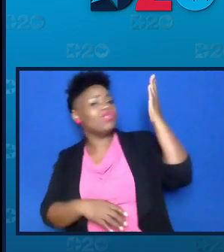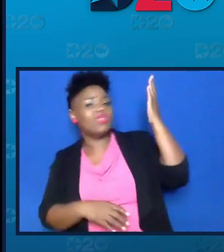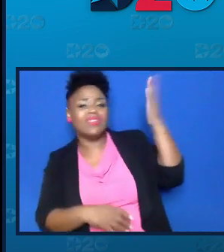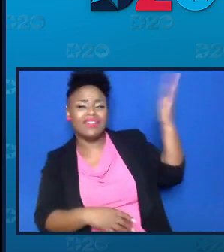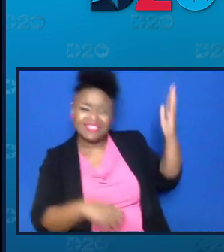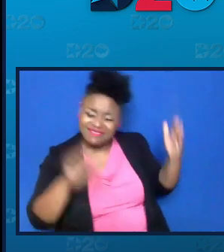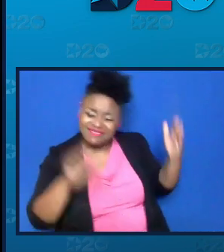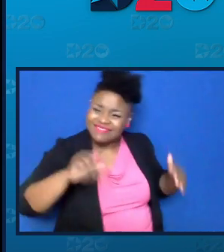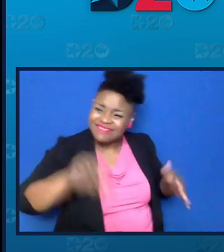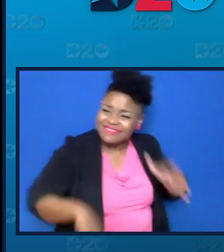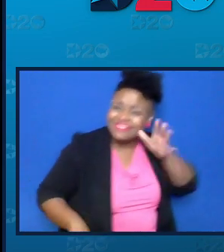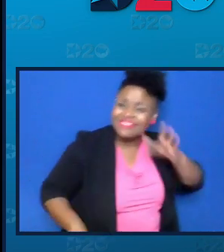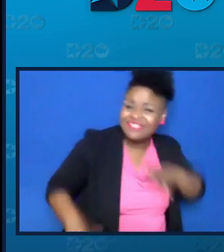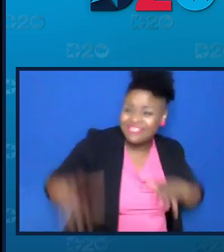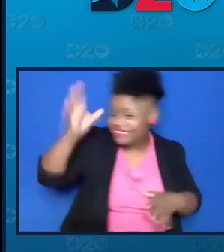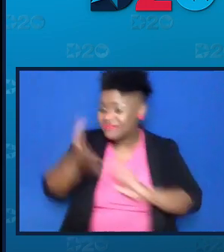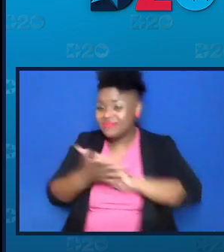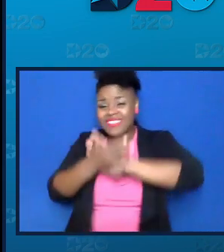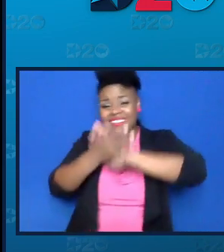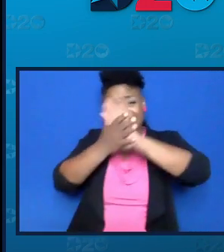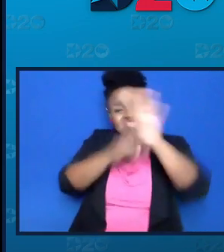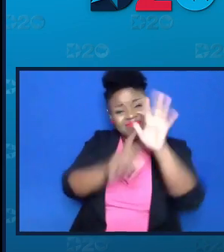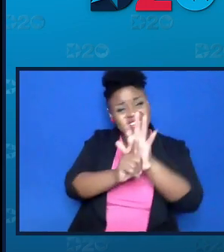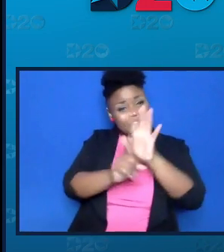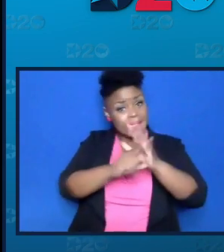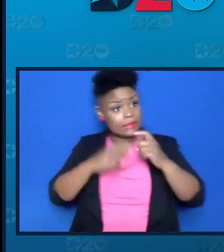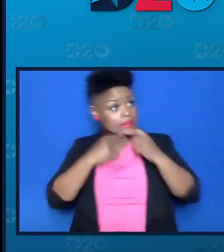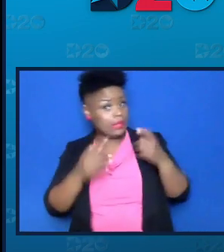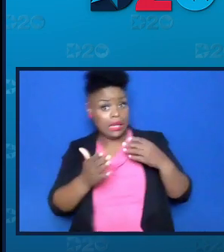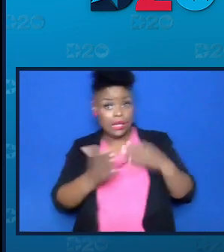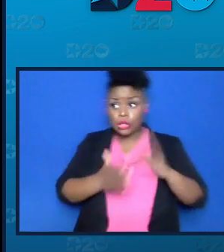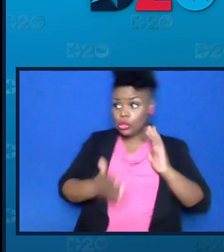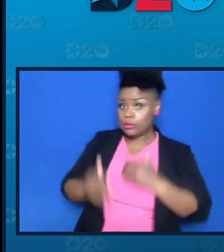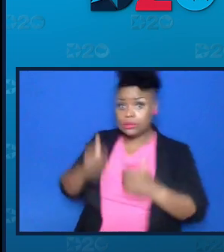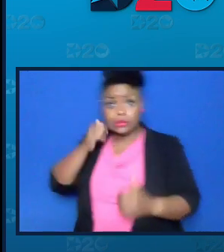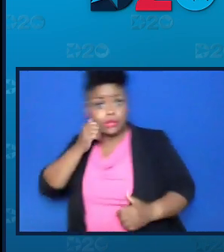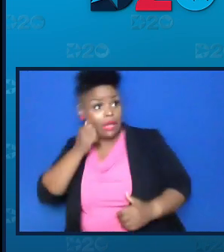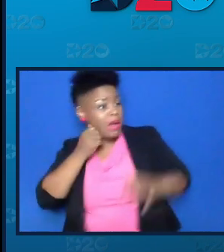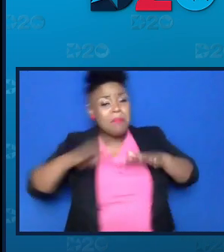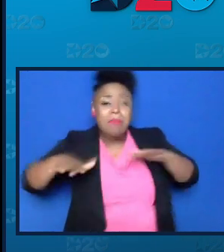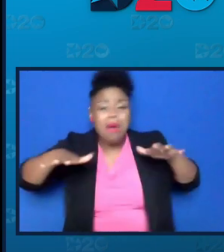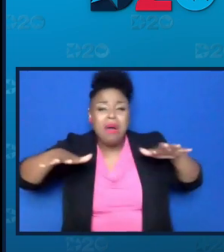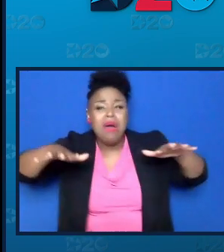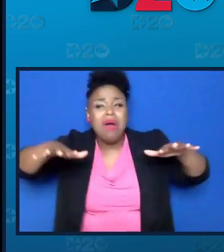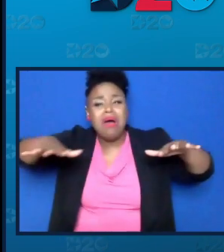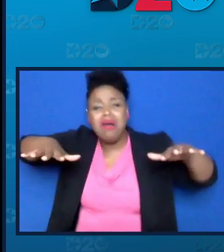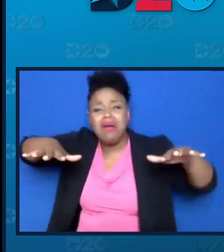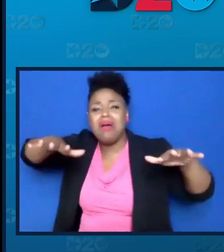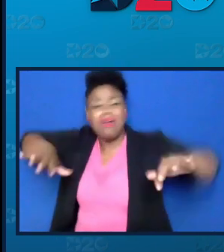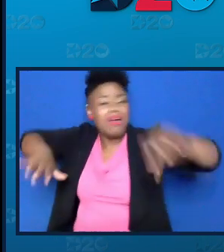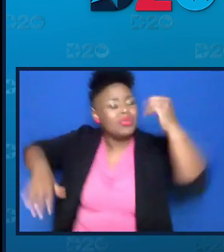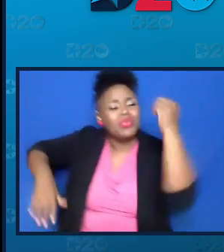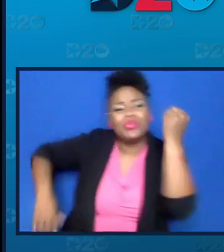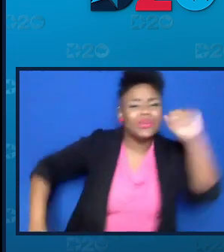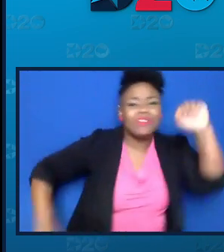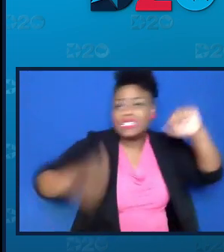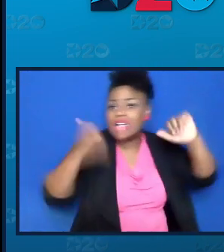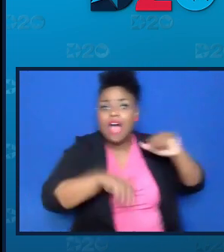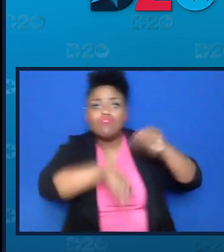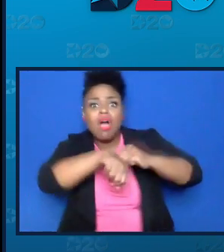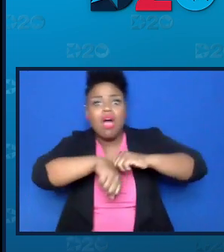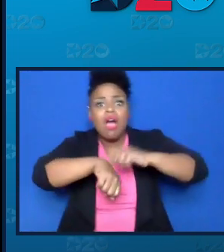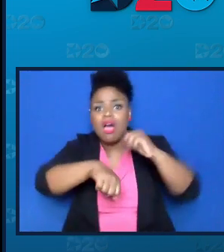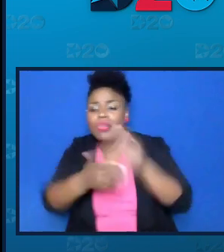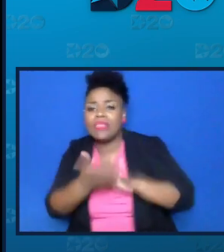legends. Sins that go against our skin become blessings. The movement is a rhythm to us. Freedom is like religion to